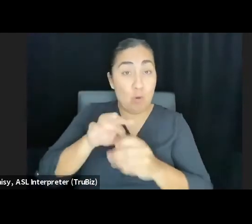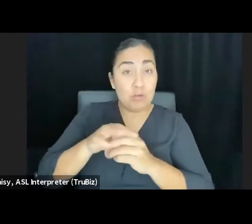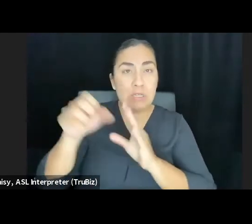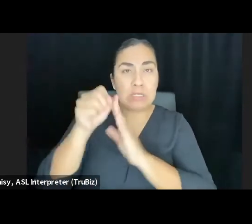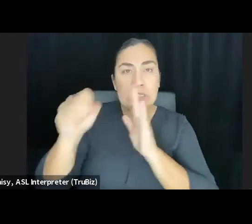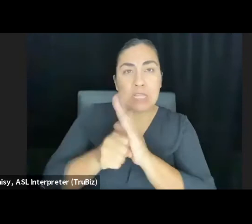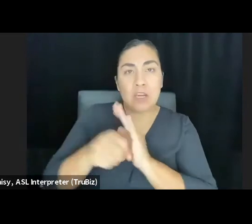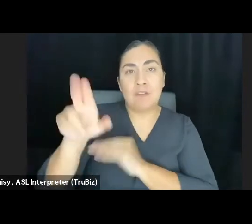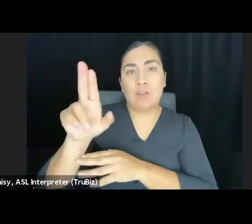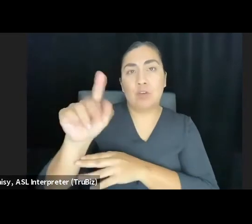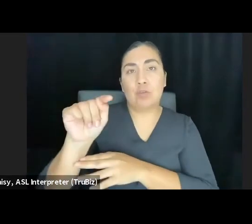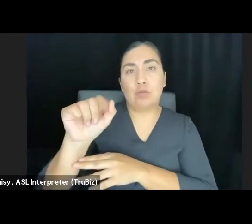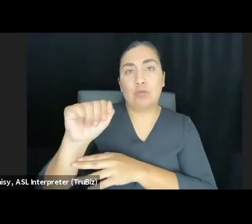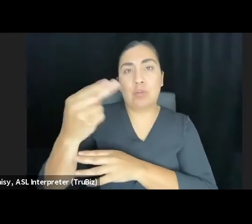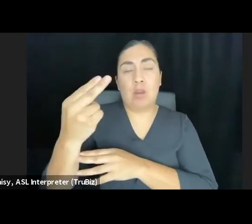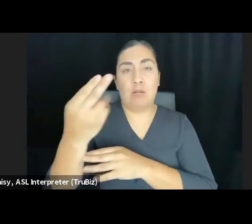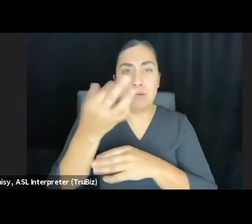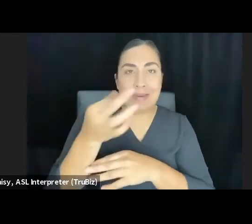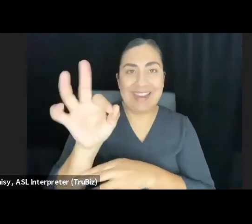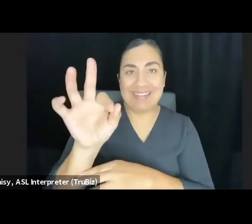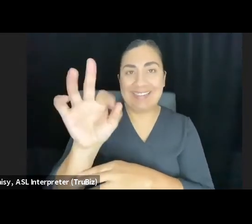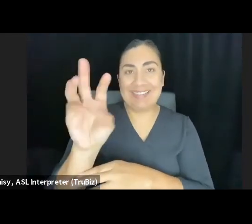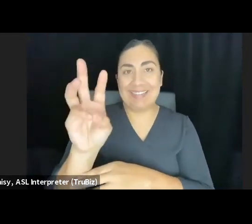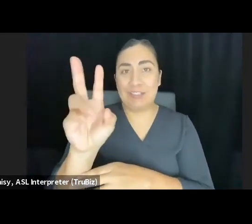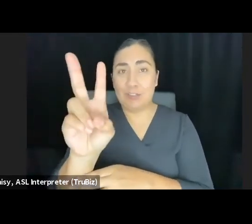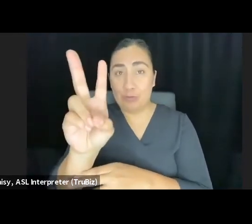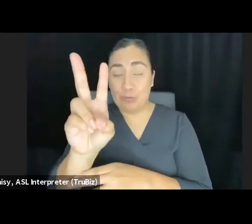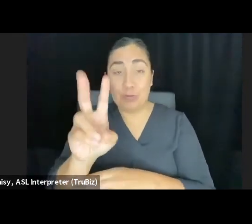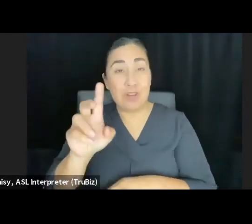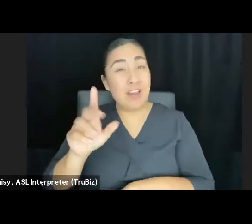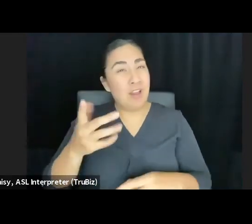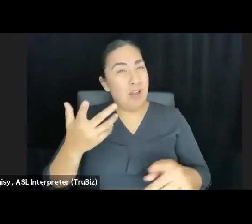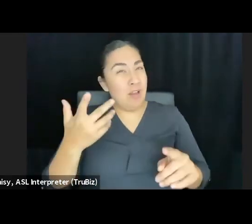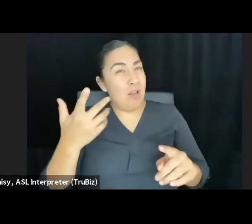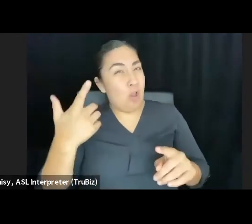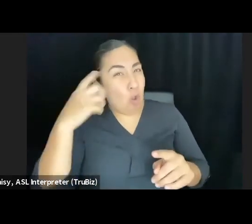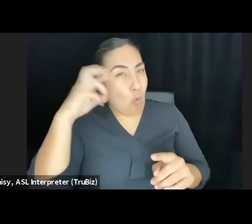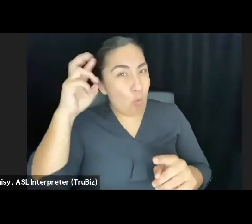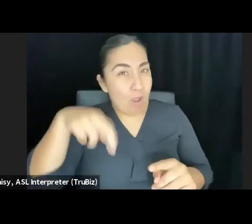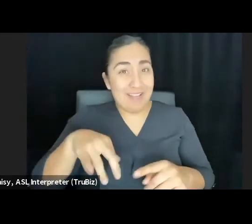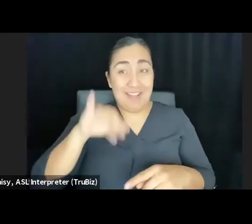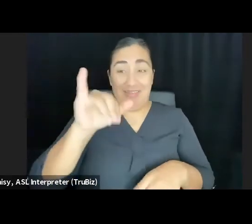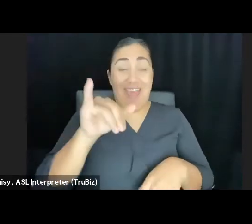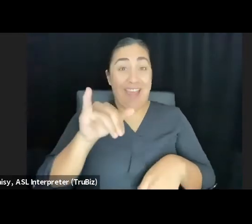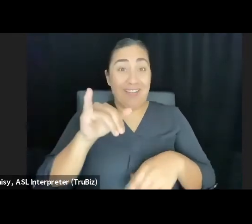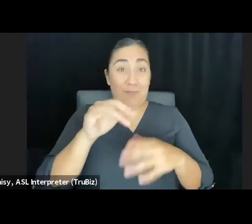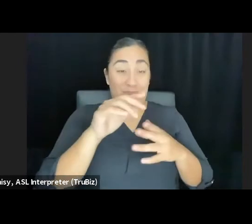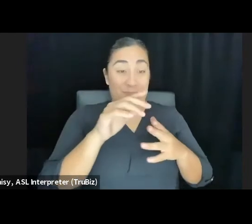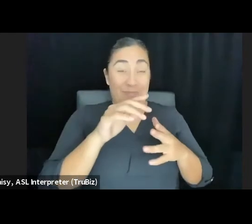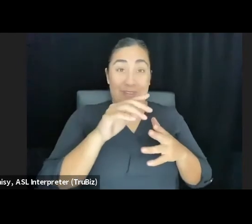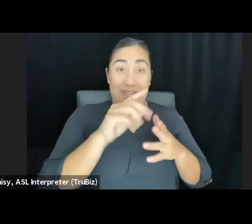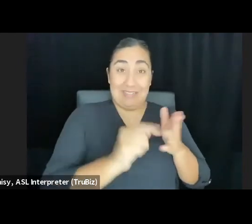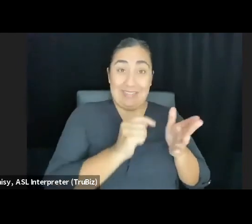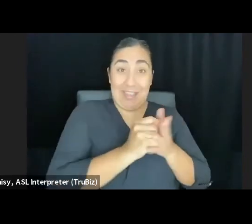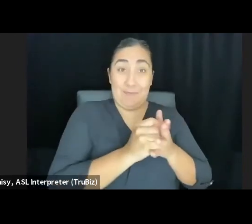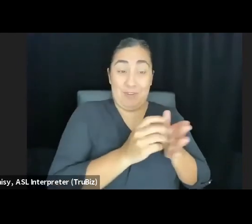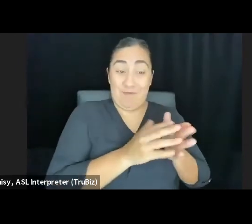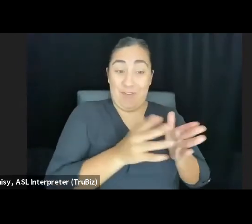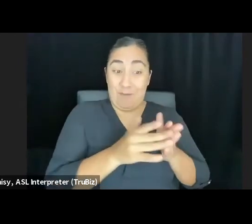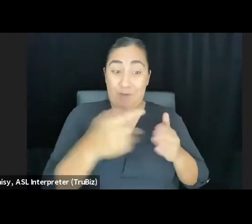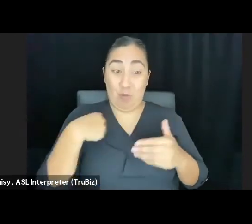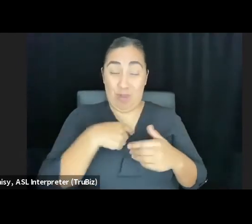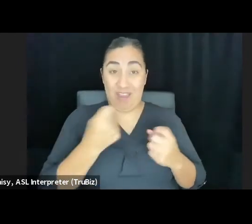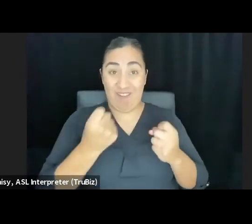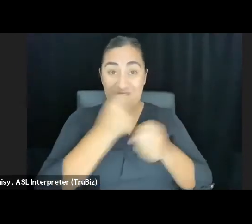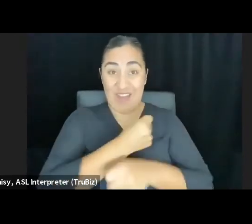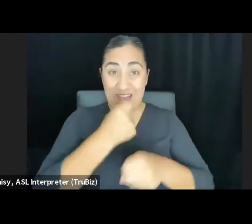1962. And then you got to realize in that time frame, we were fighting for the right for civil rights.